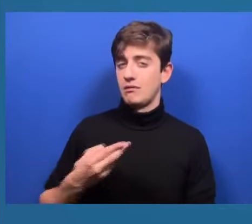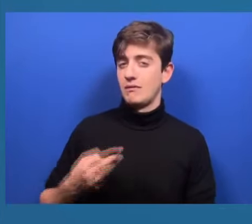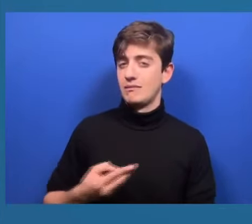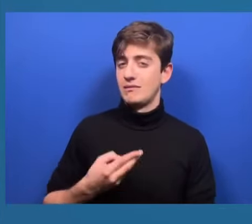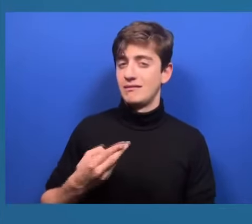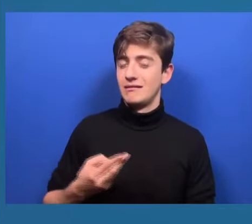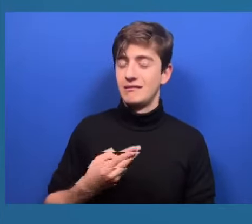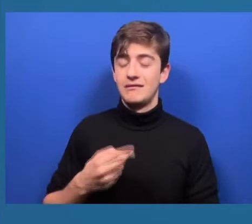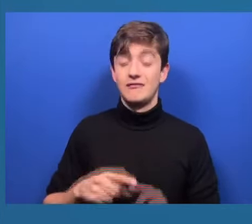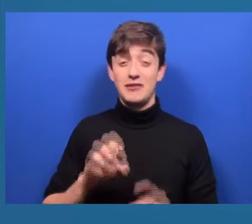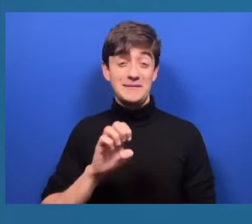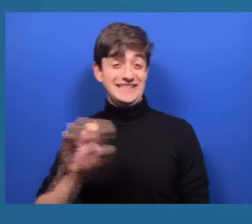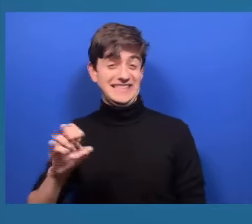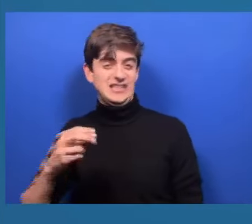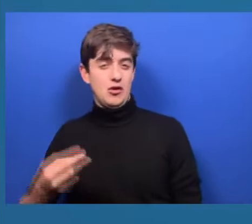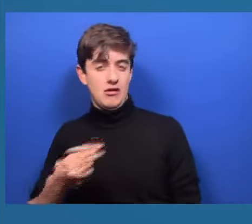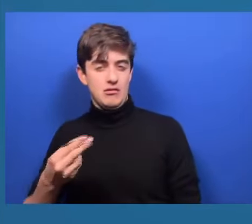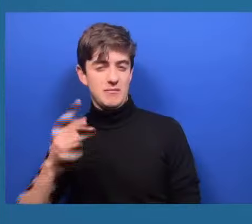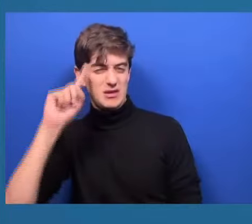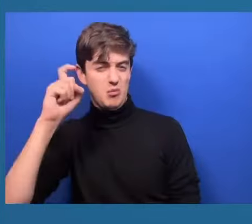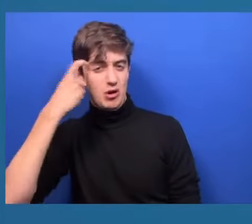from East Harlem and the Bronx.